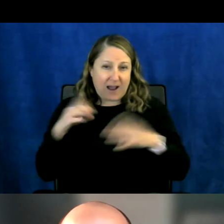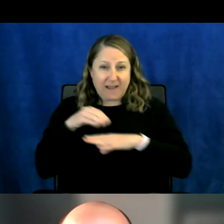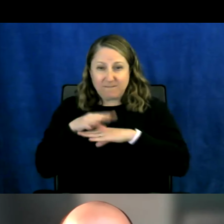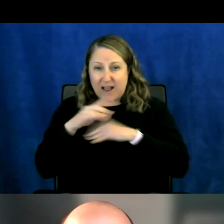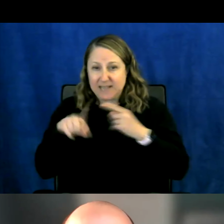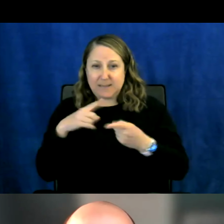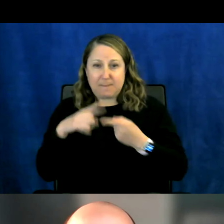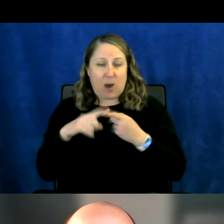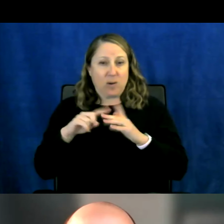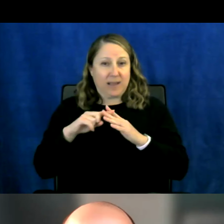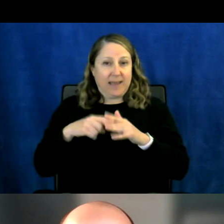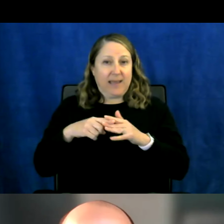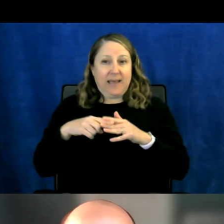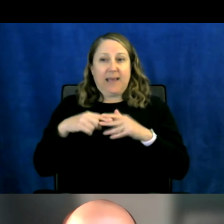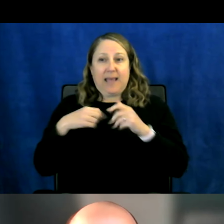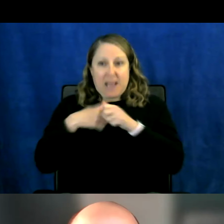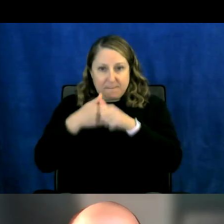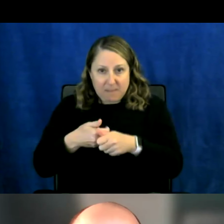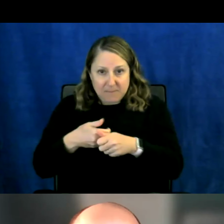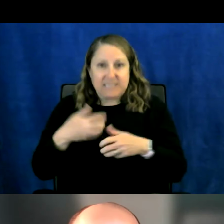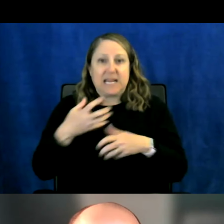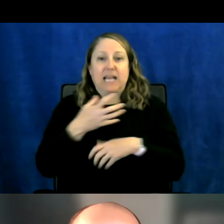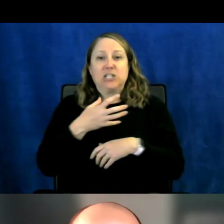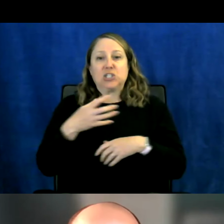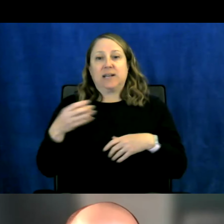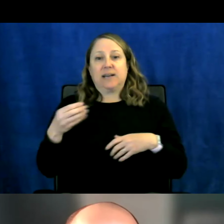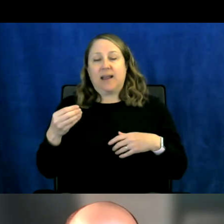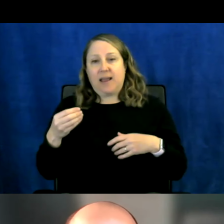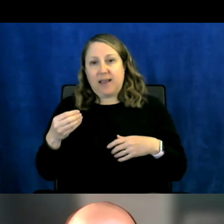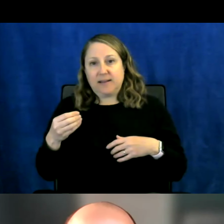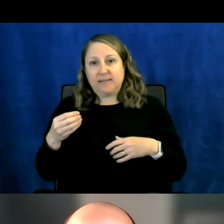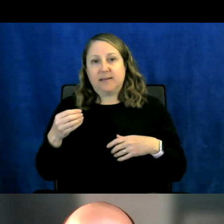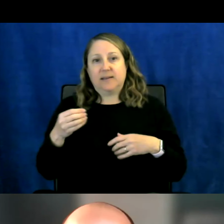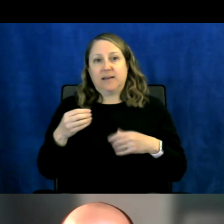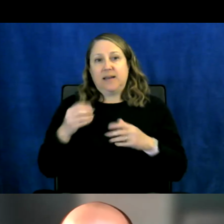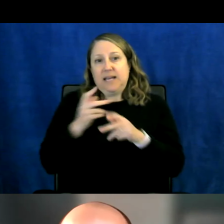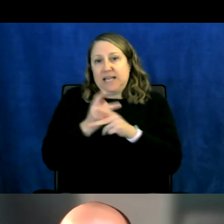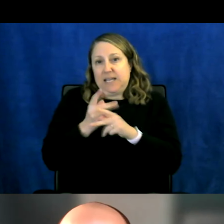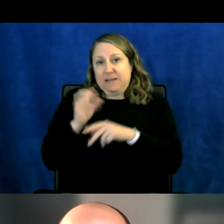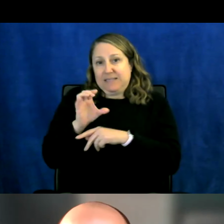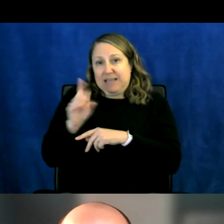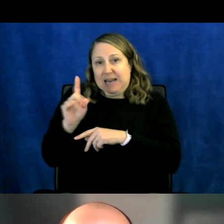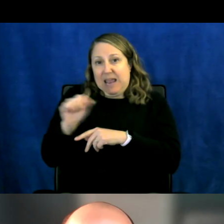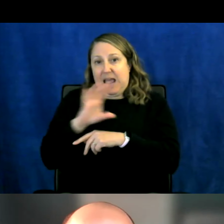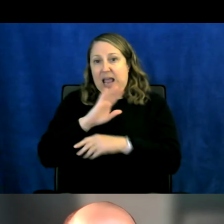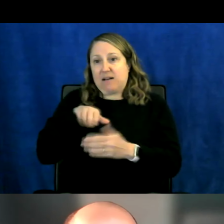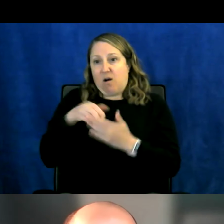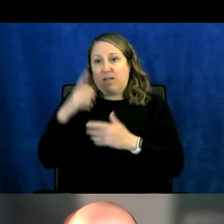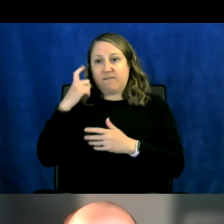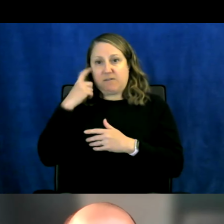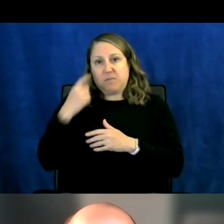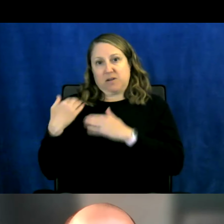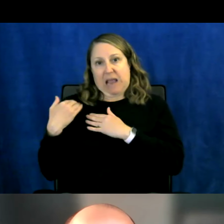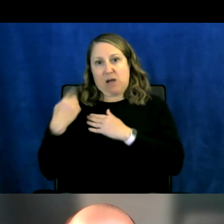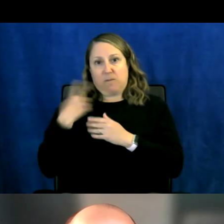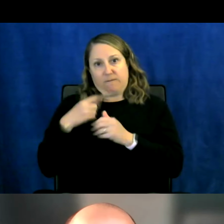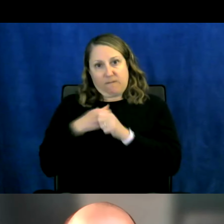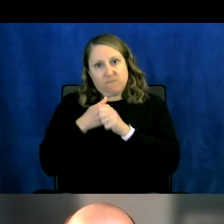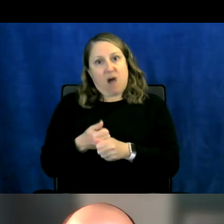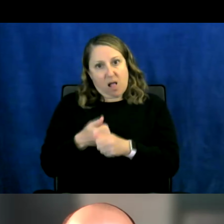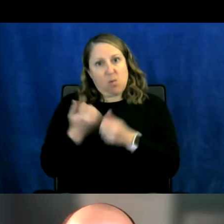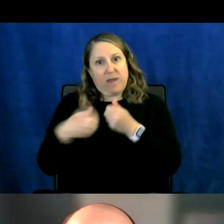and holding CDA and the whole of government accountable on implementing the master plan.